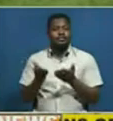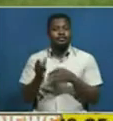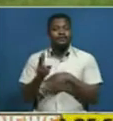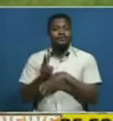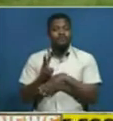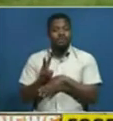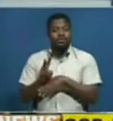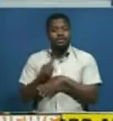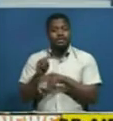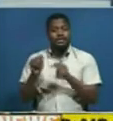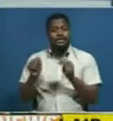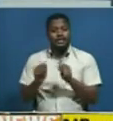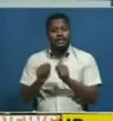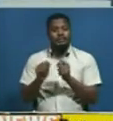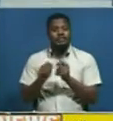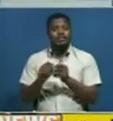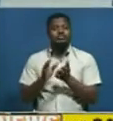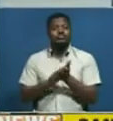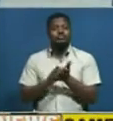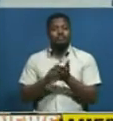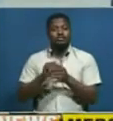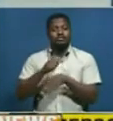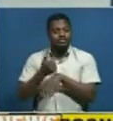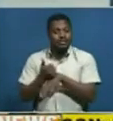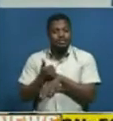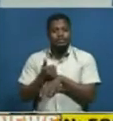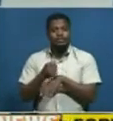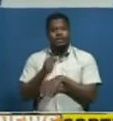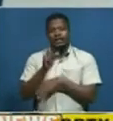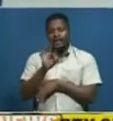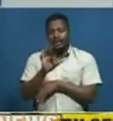Vocational Technical Training Institute, established in